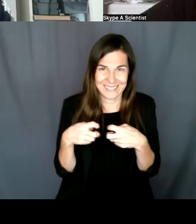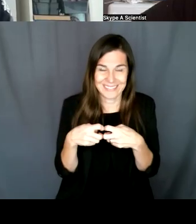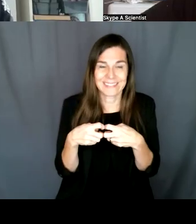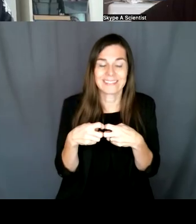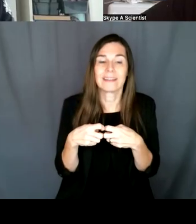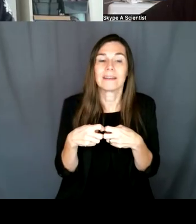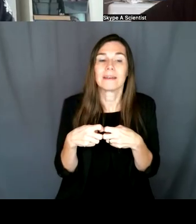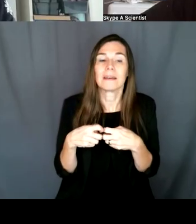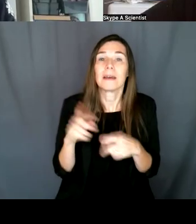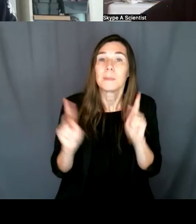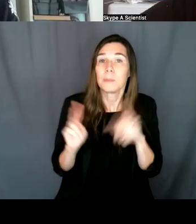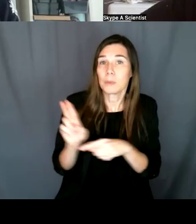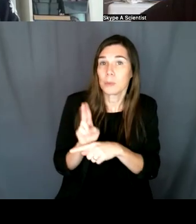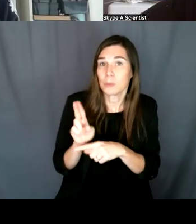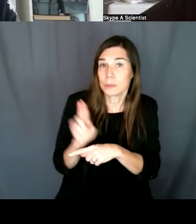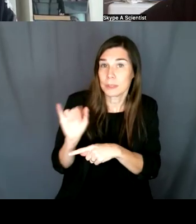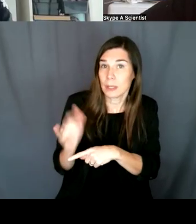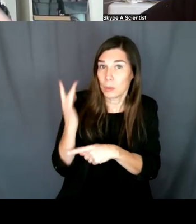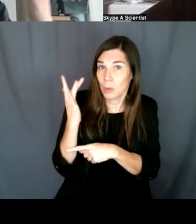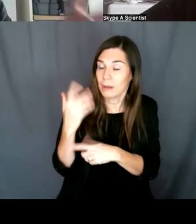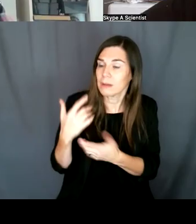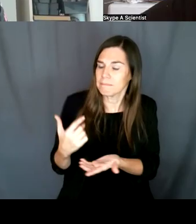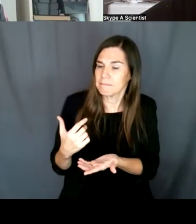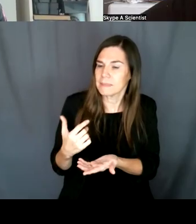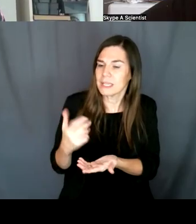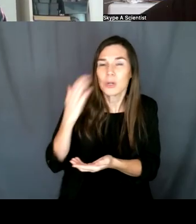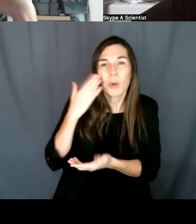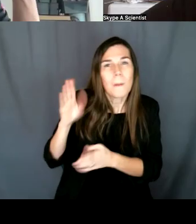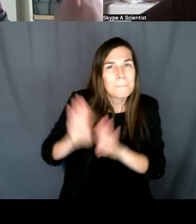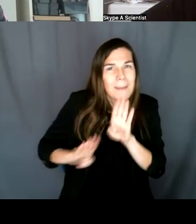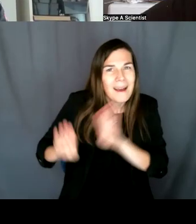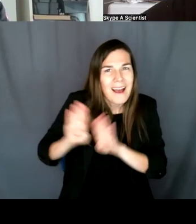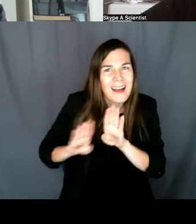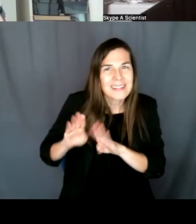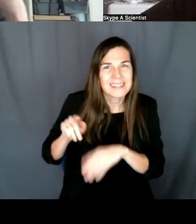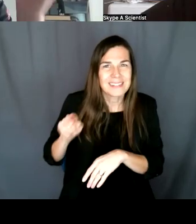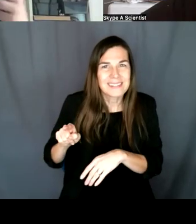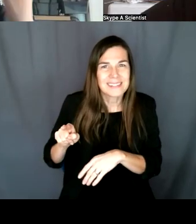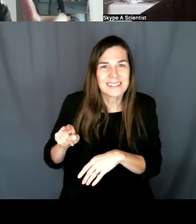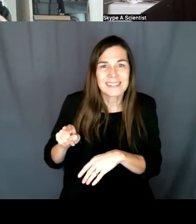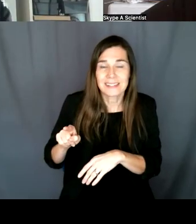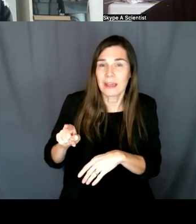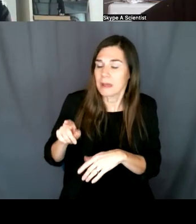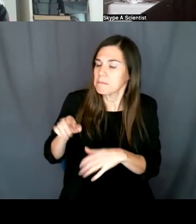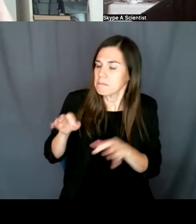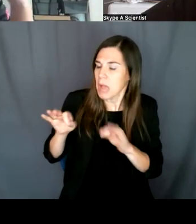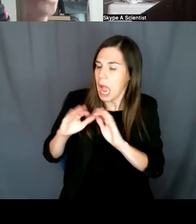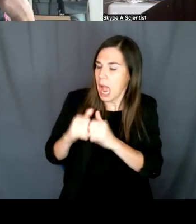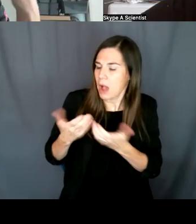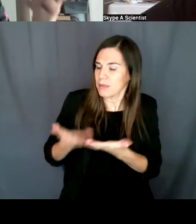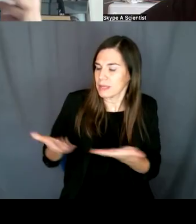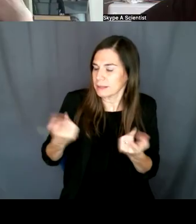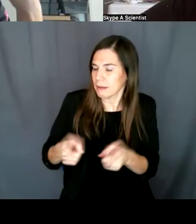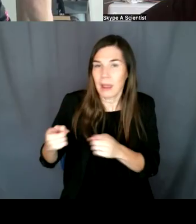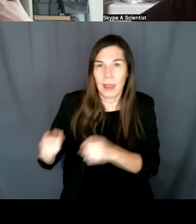using it is to try to understand, in biology, we say, okay, here's how things happen. And that's kind of giving